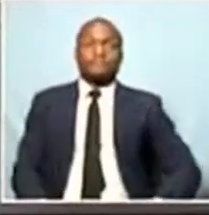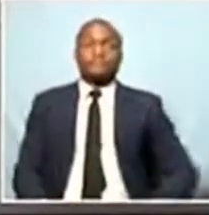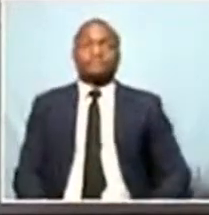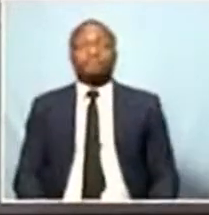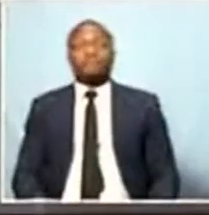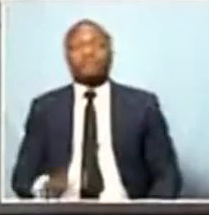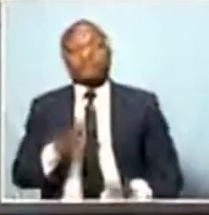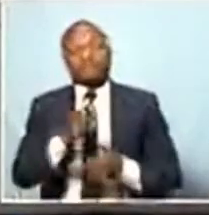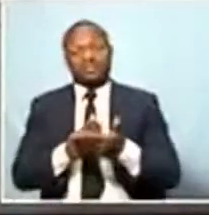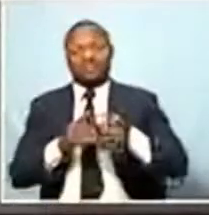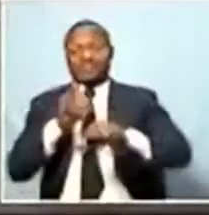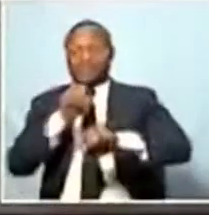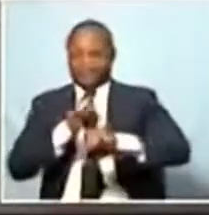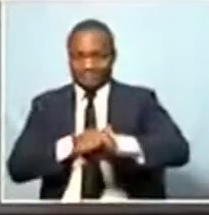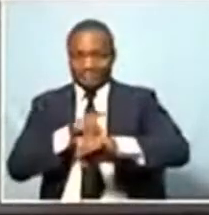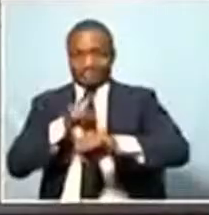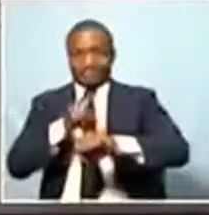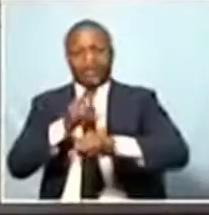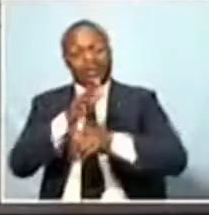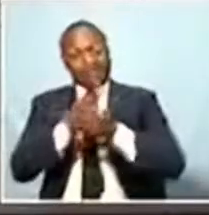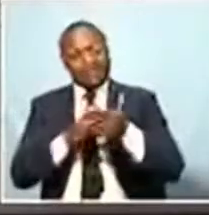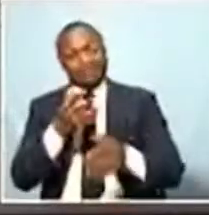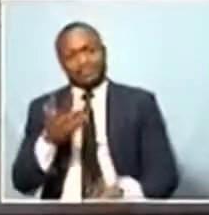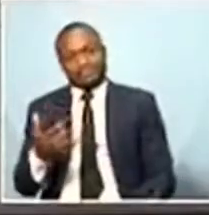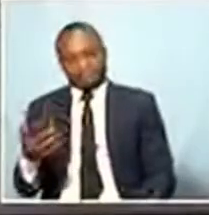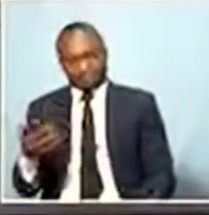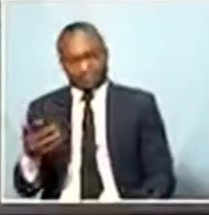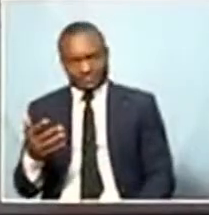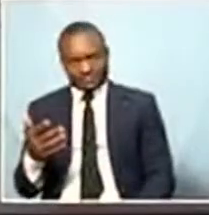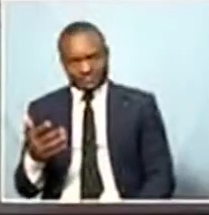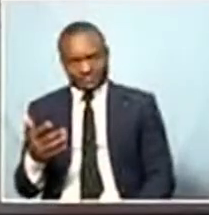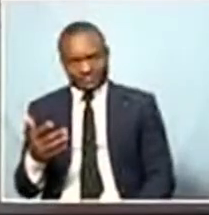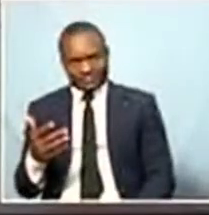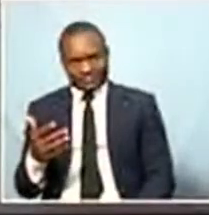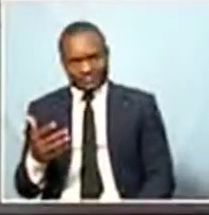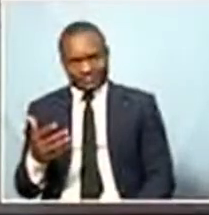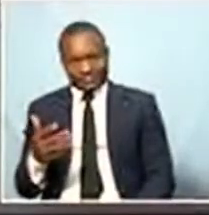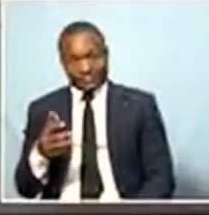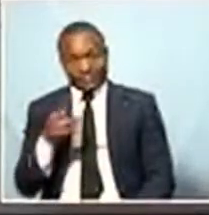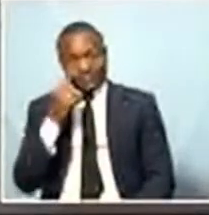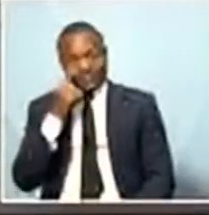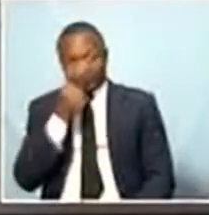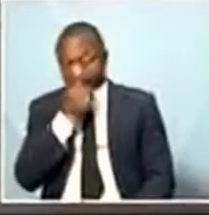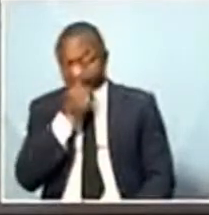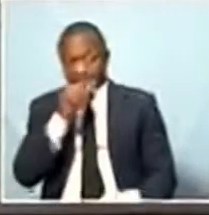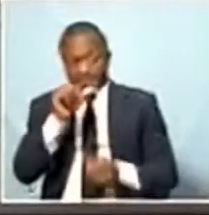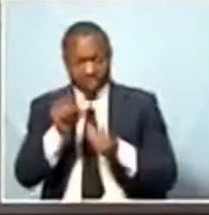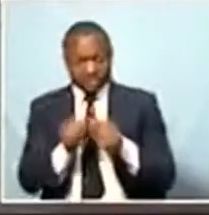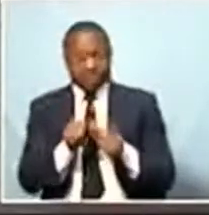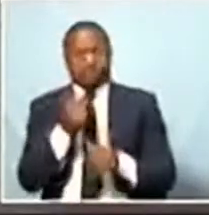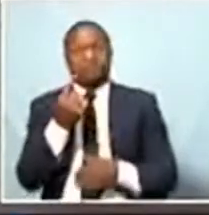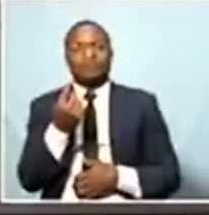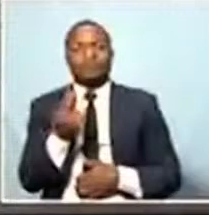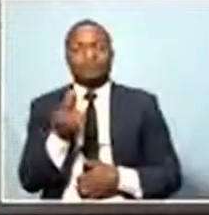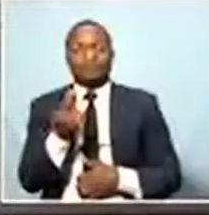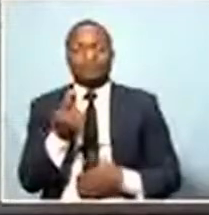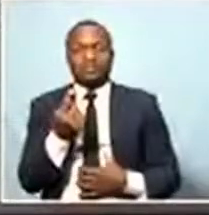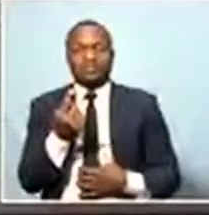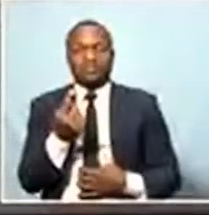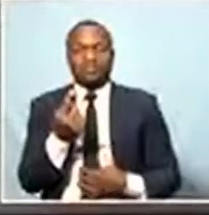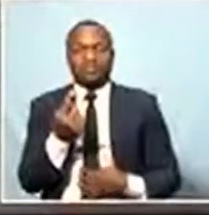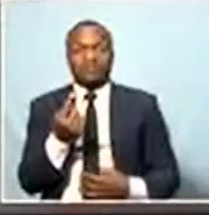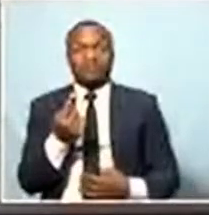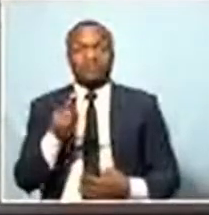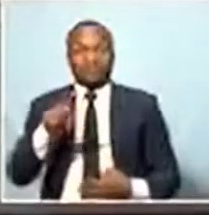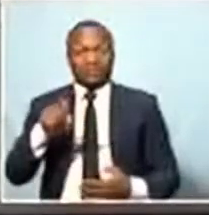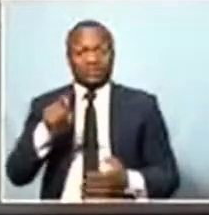there are times when something which is purely in the eyes of everyone need